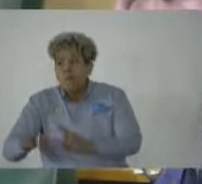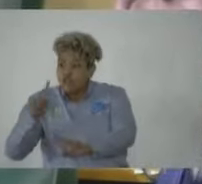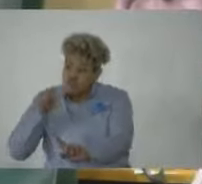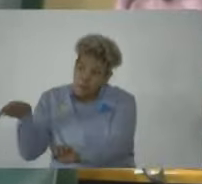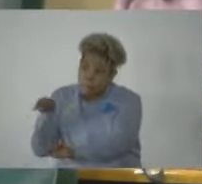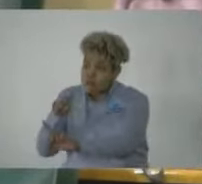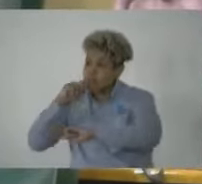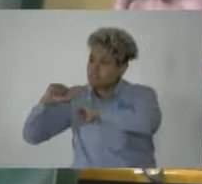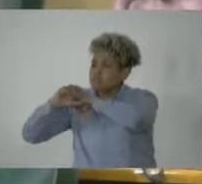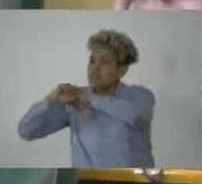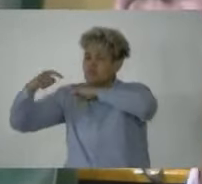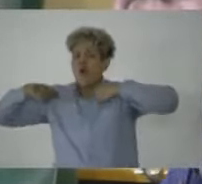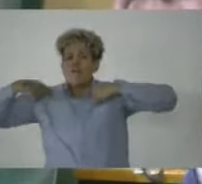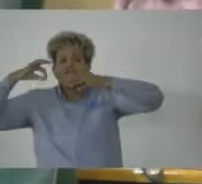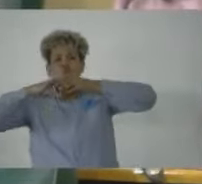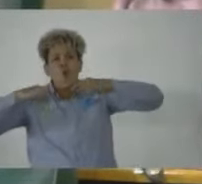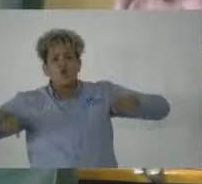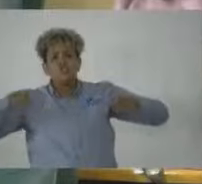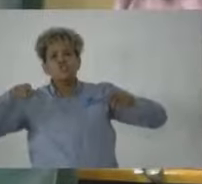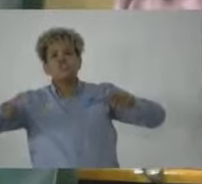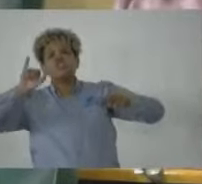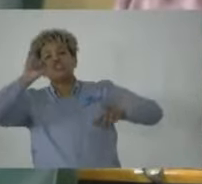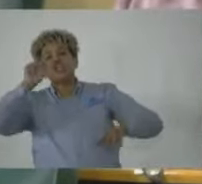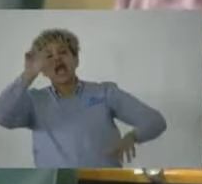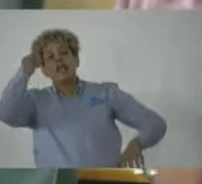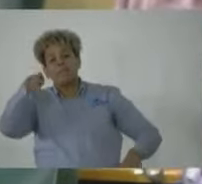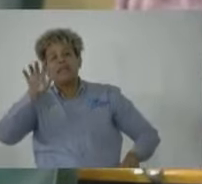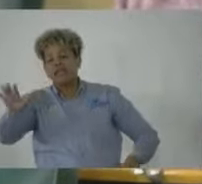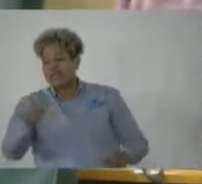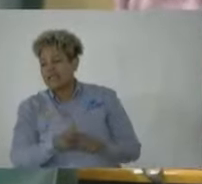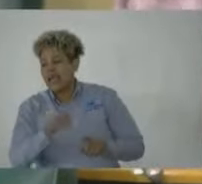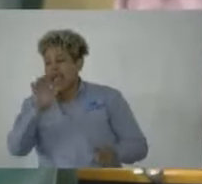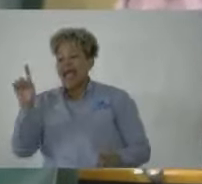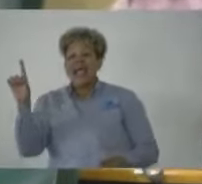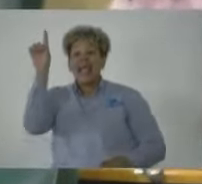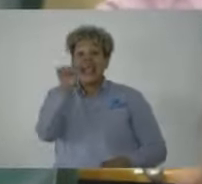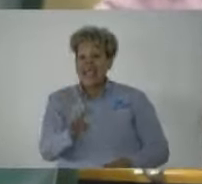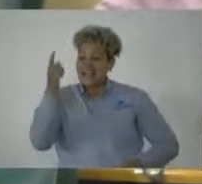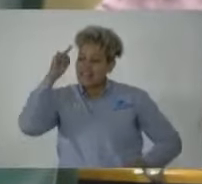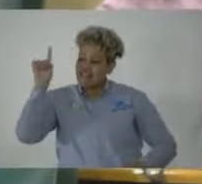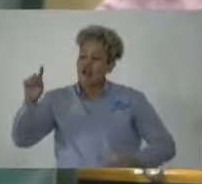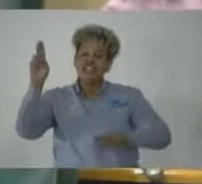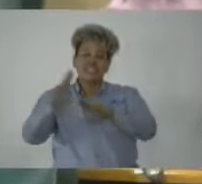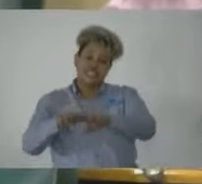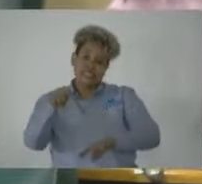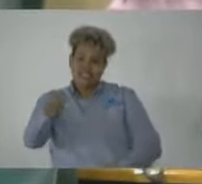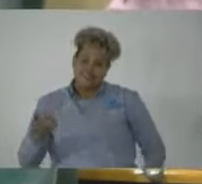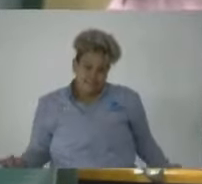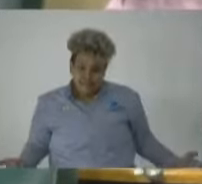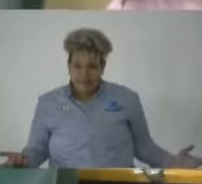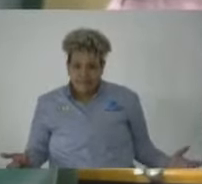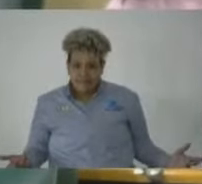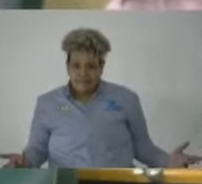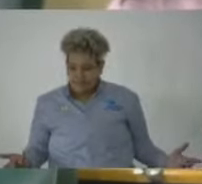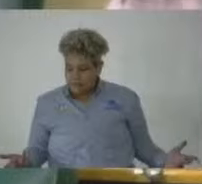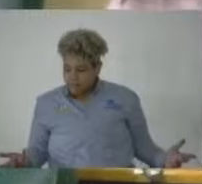of the campaign, she was the Jamaica Labour Party candidate for the seat.